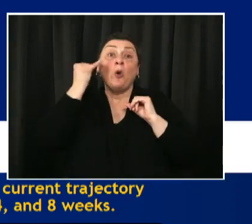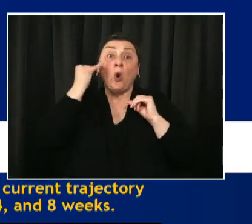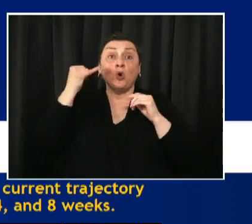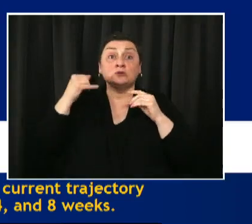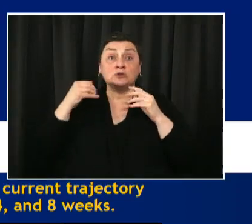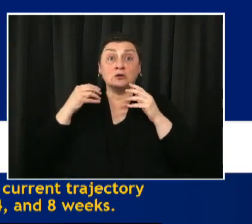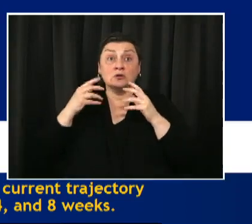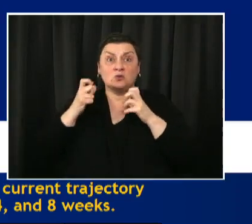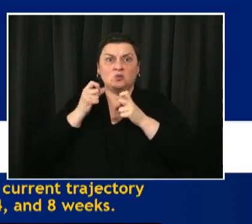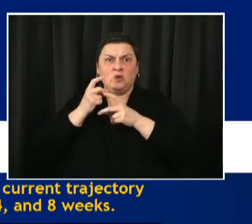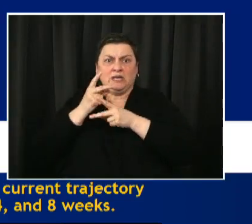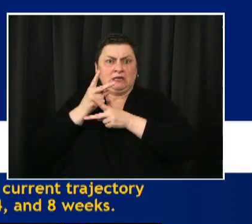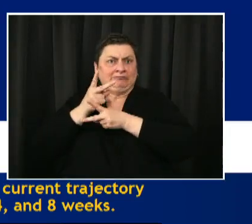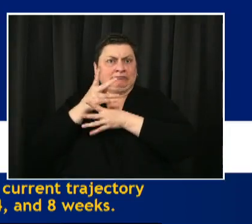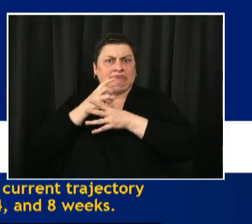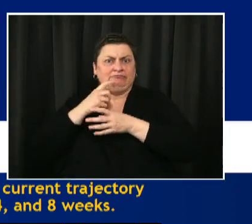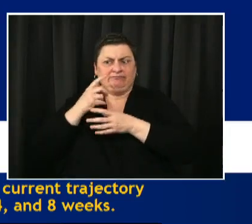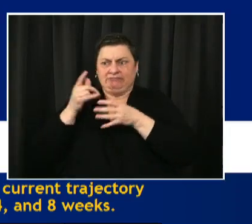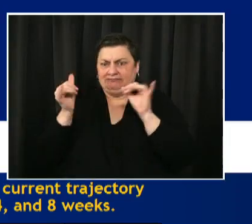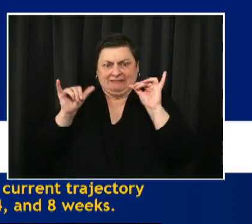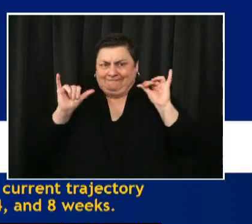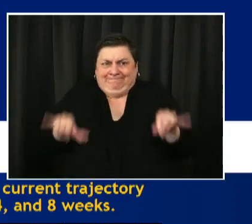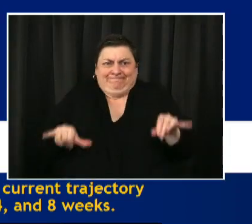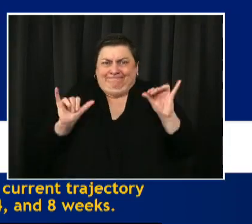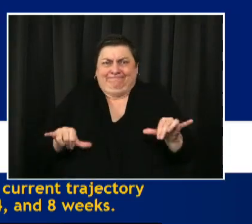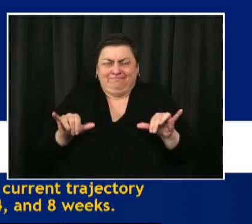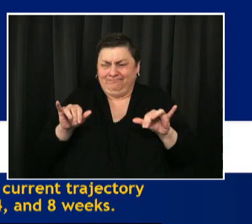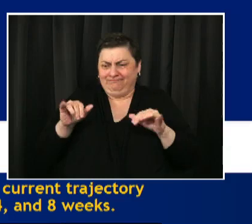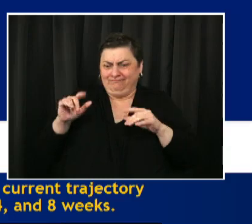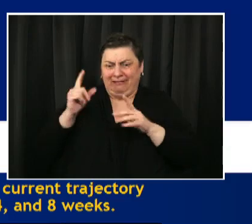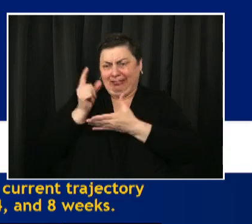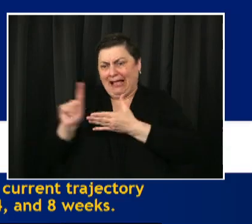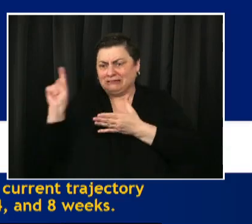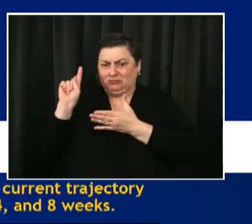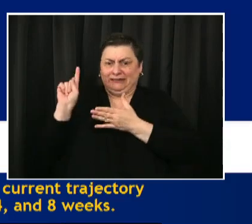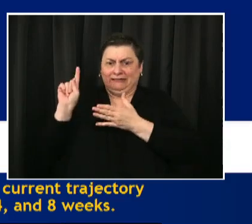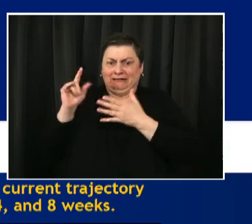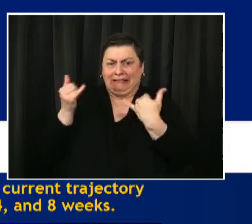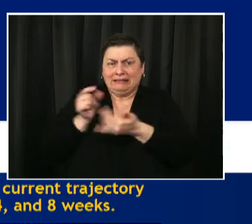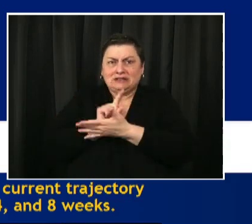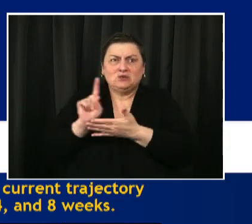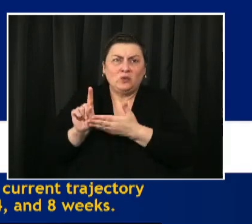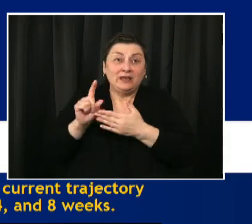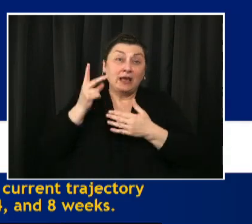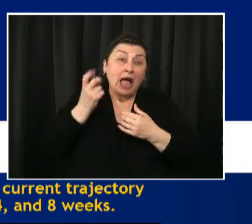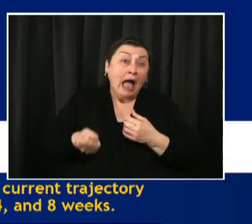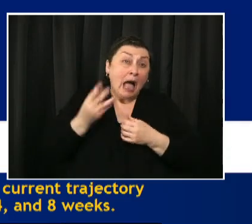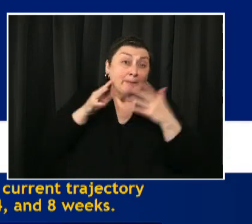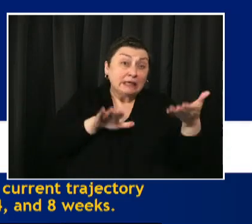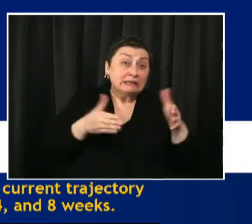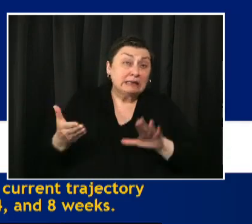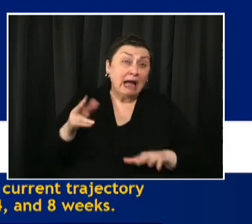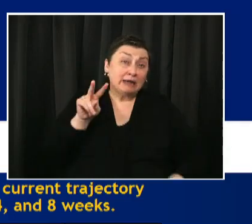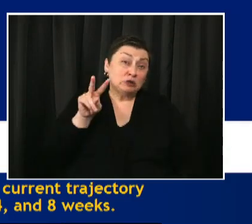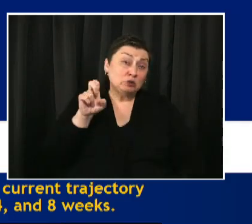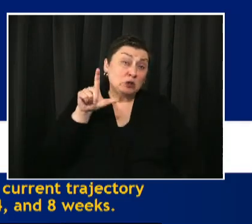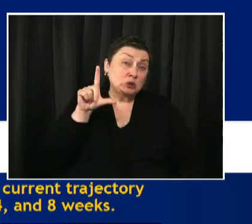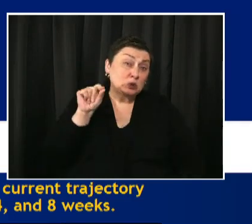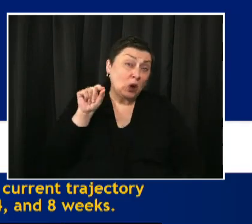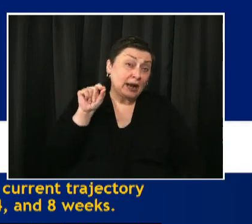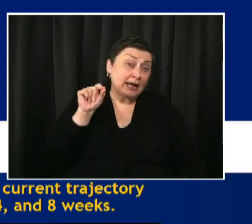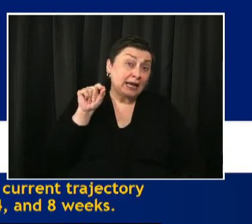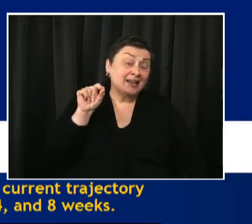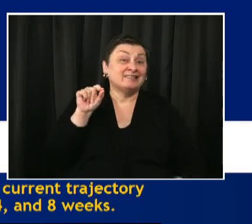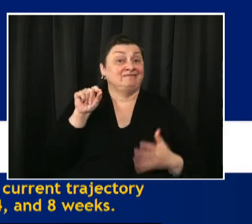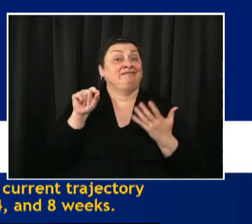82%, which was last week's number, to 60% for deaths, you can see 220 changing right